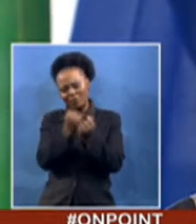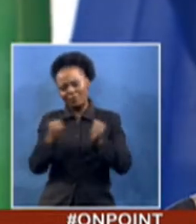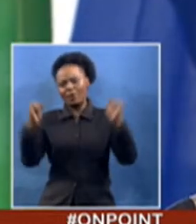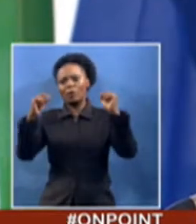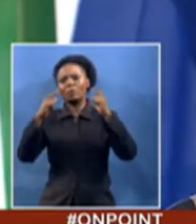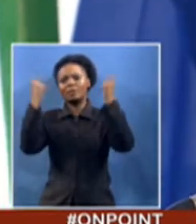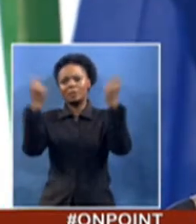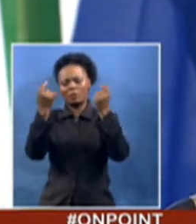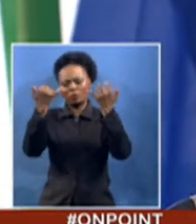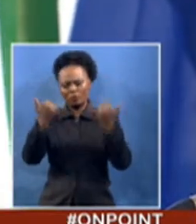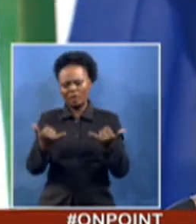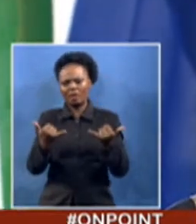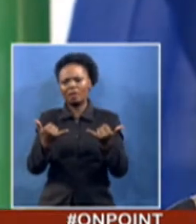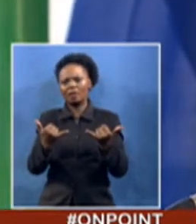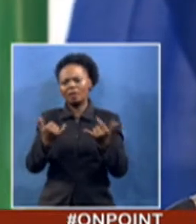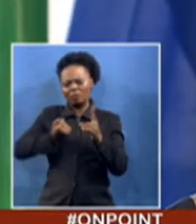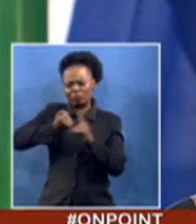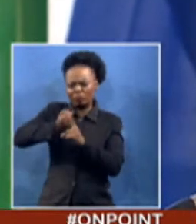people.